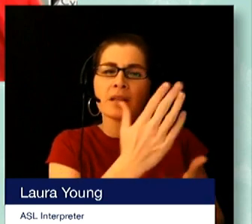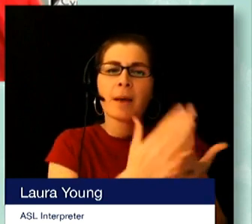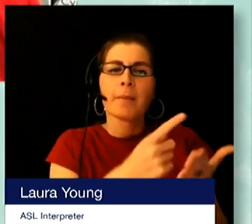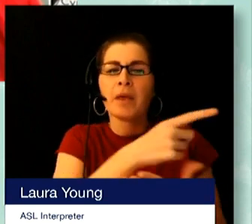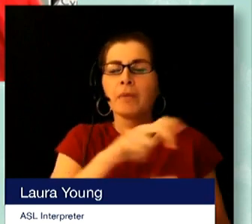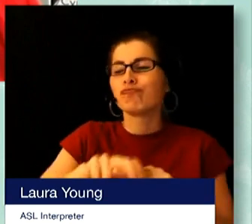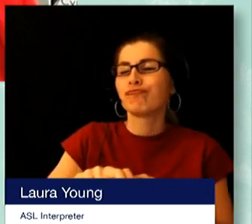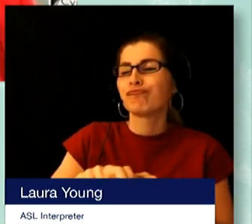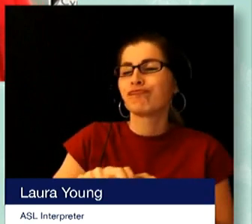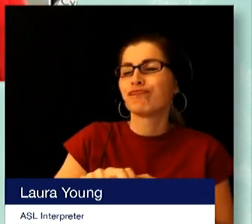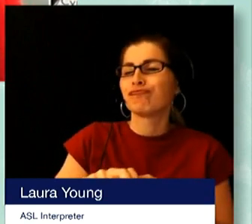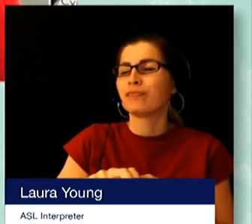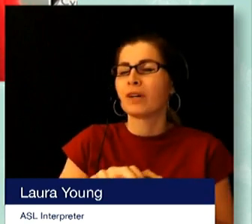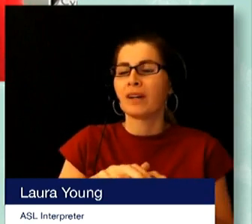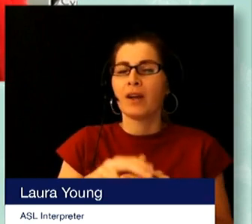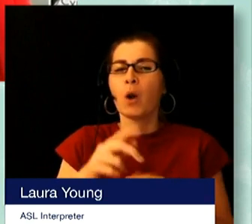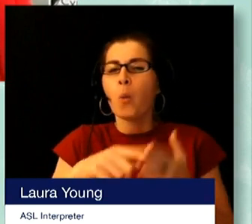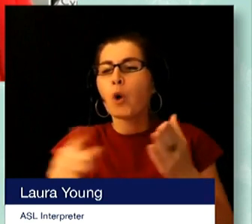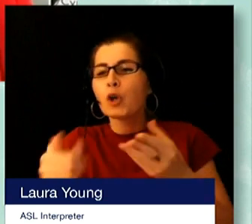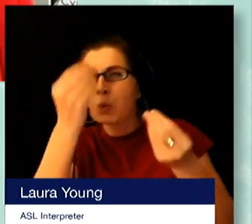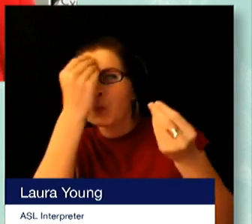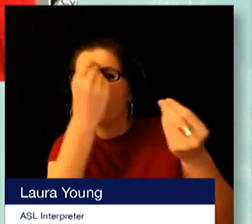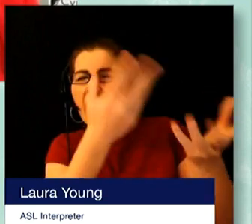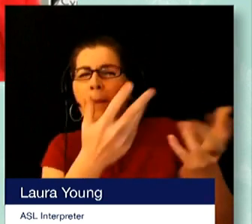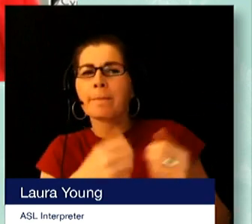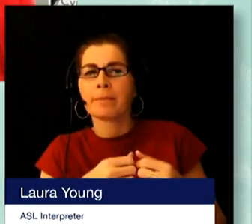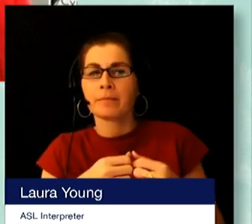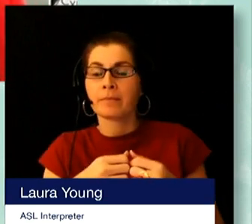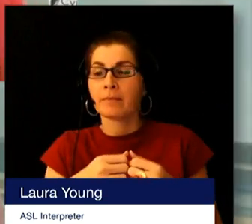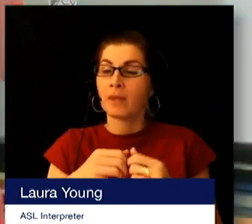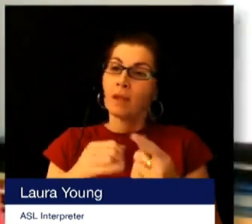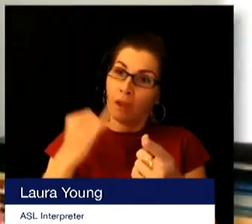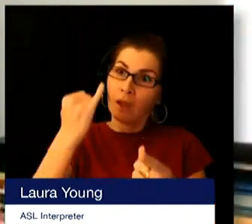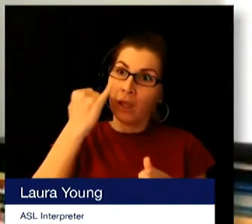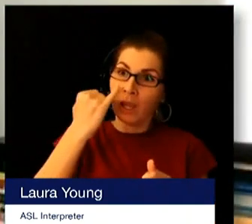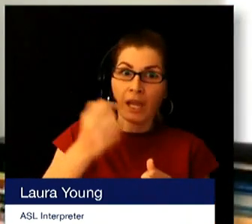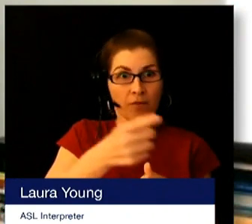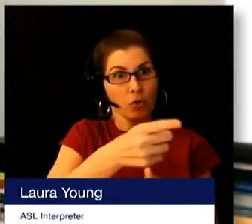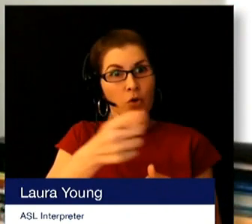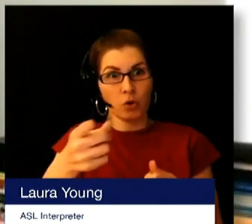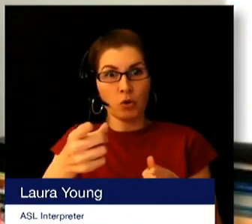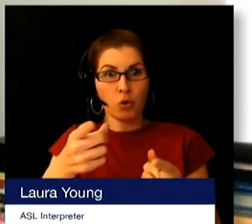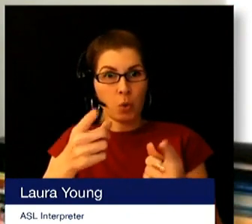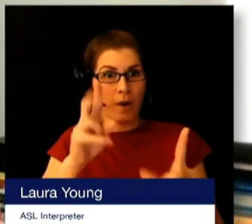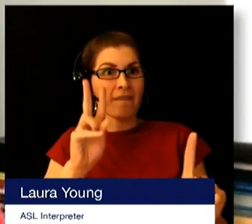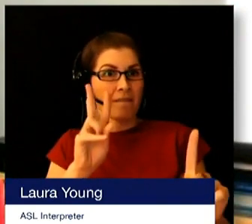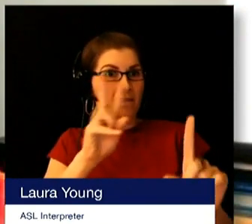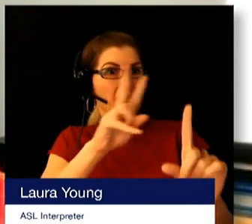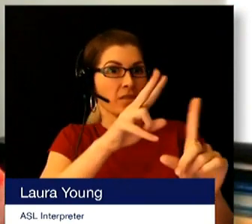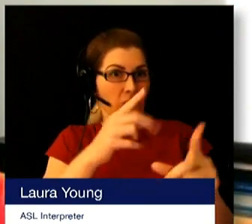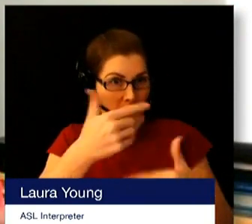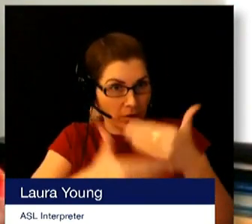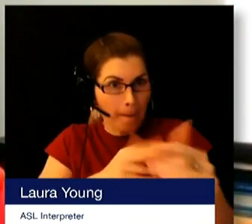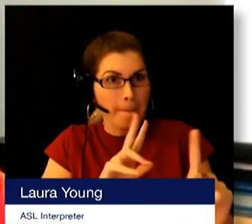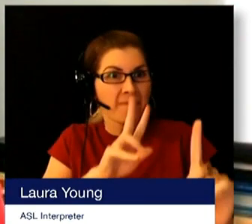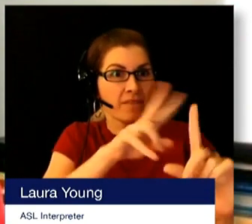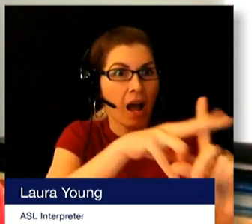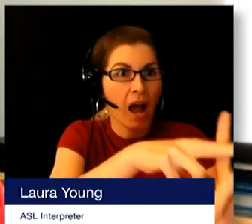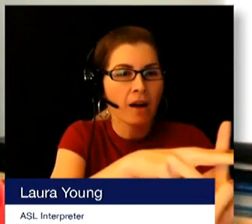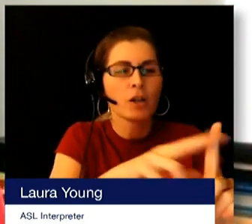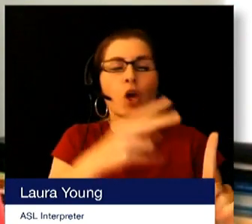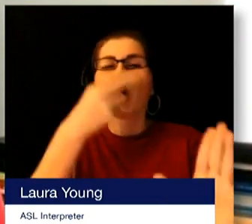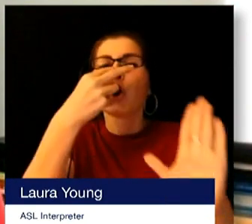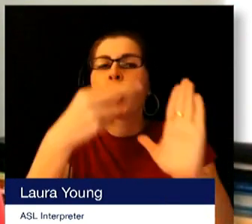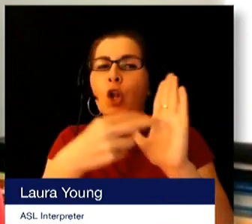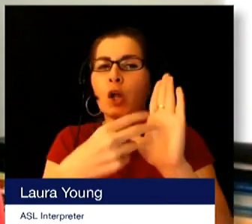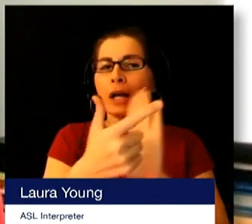them? Well, for anyone who's filing, if they happen to be seeing this, I would definitely say, look up the